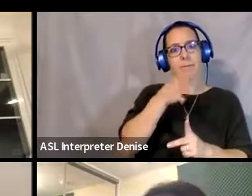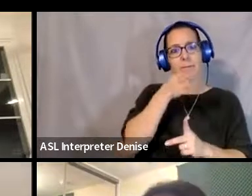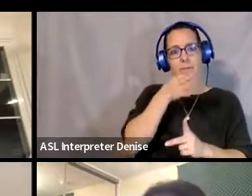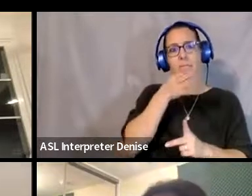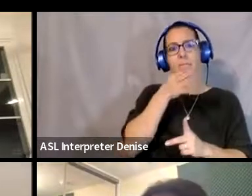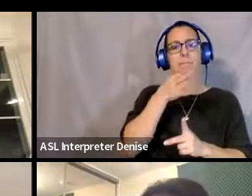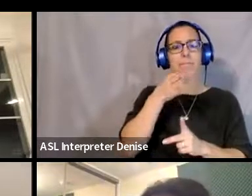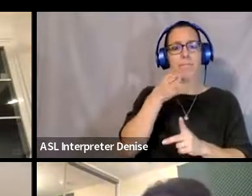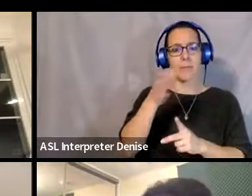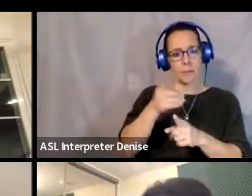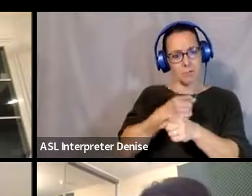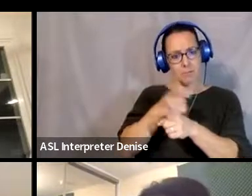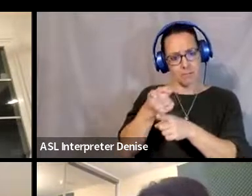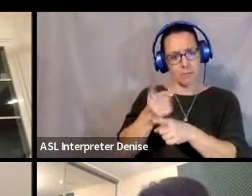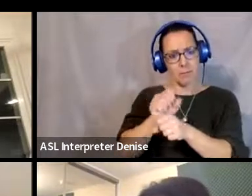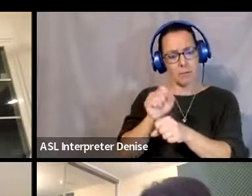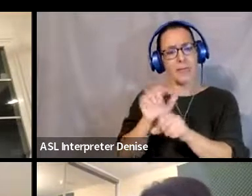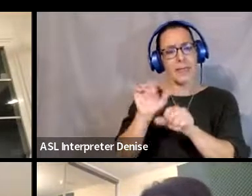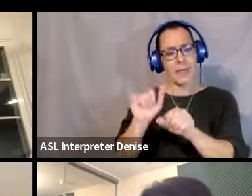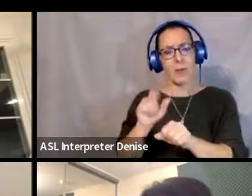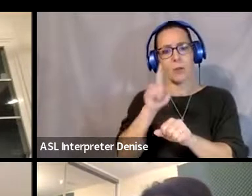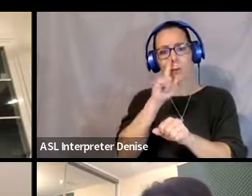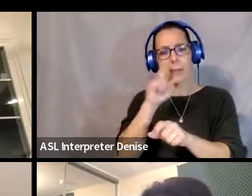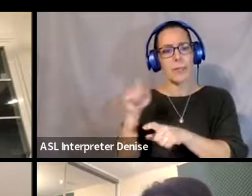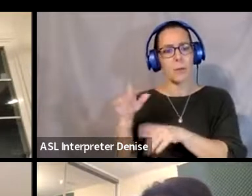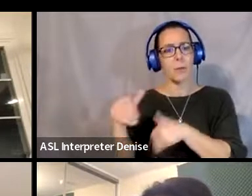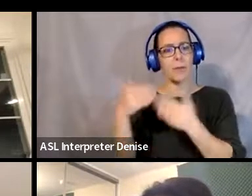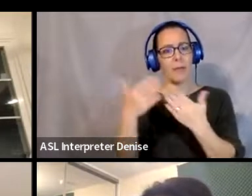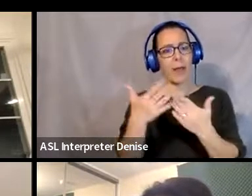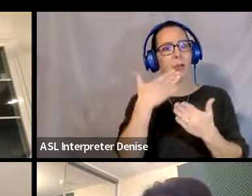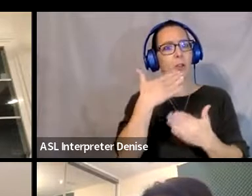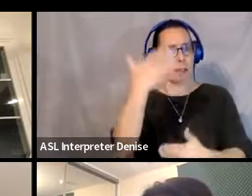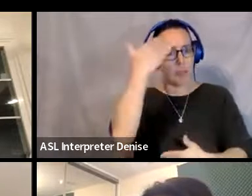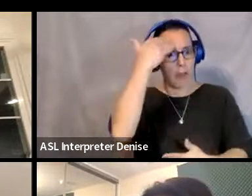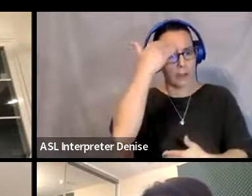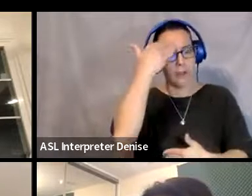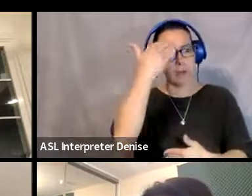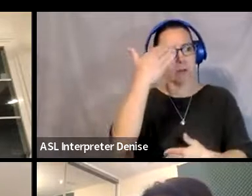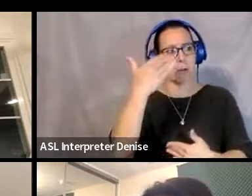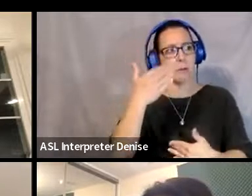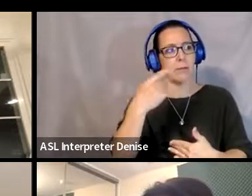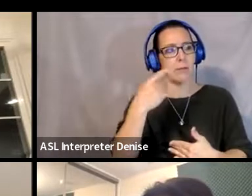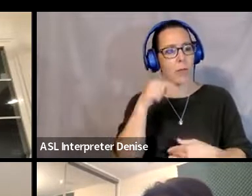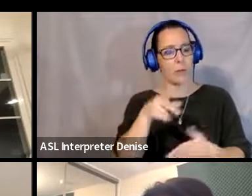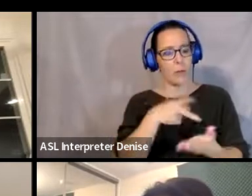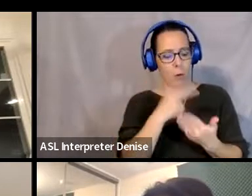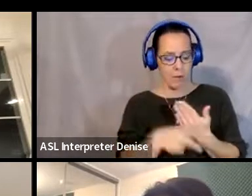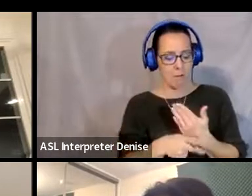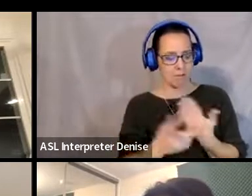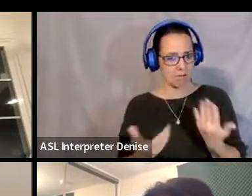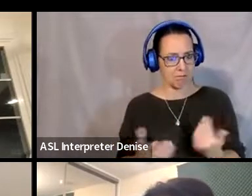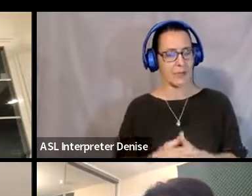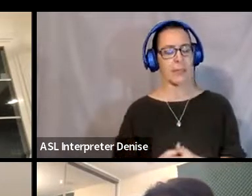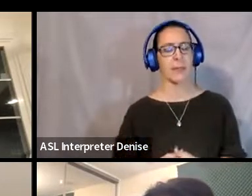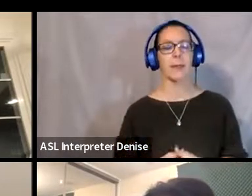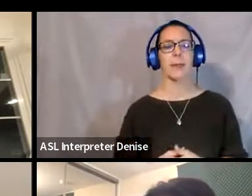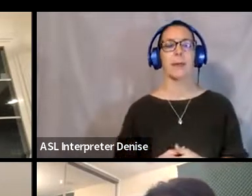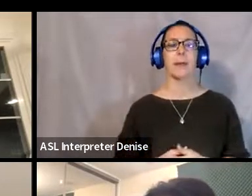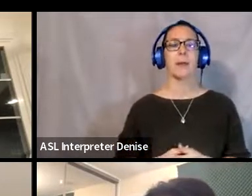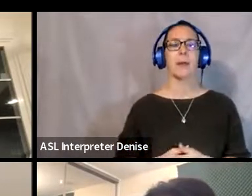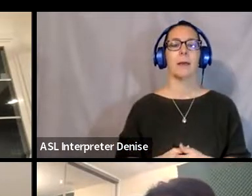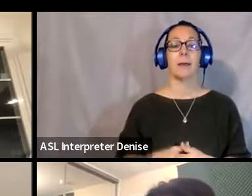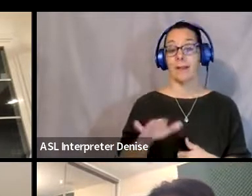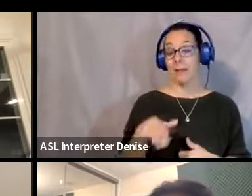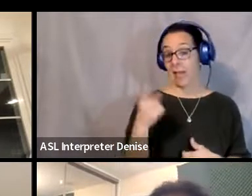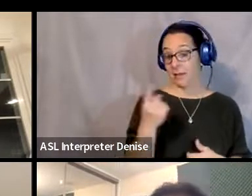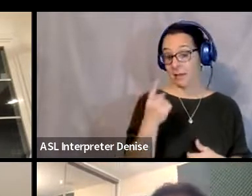contribute some practical knowledge to the program beyond what it might already have. Is that